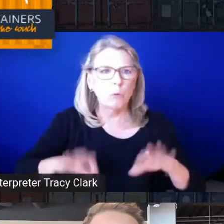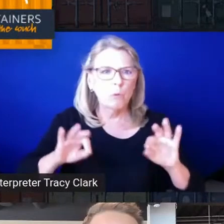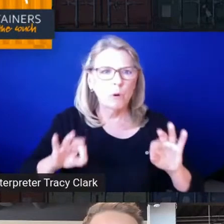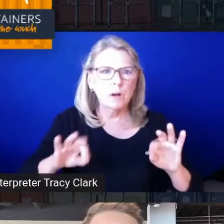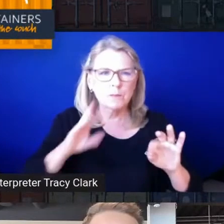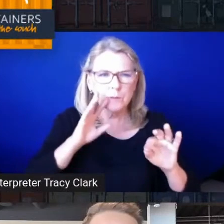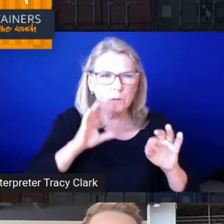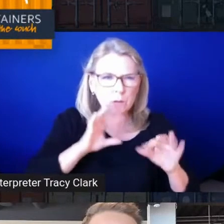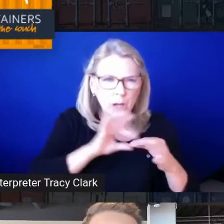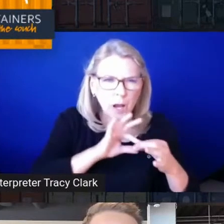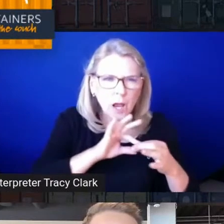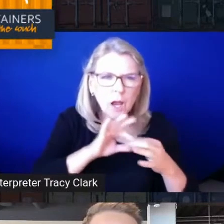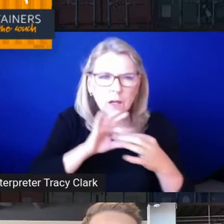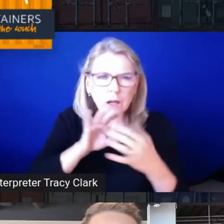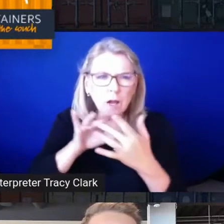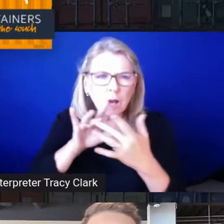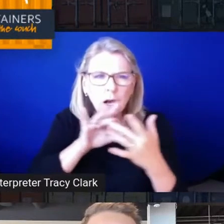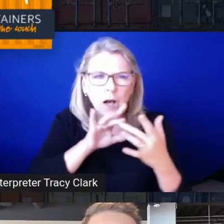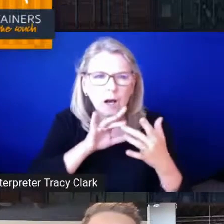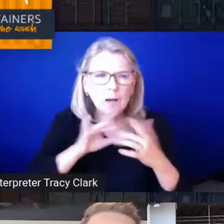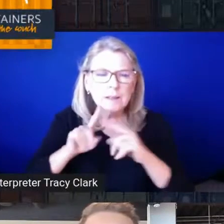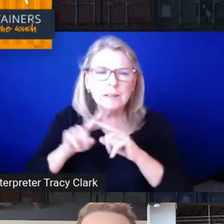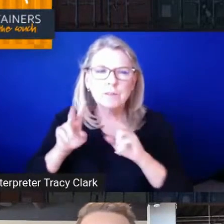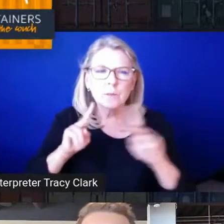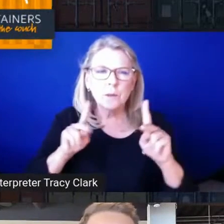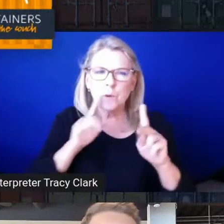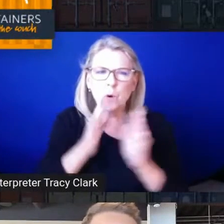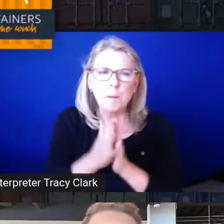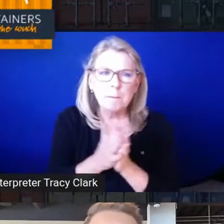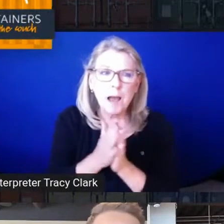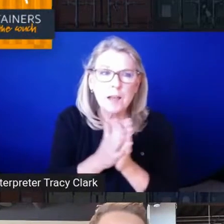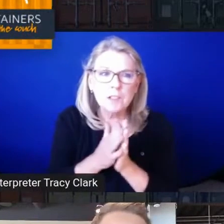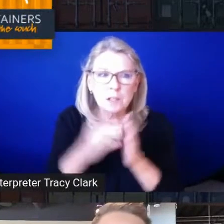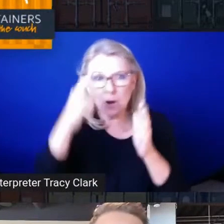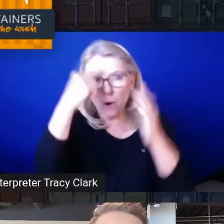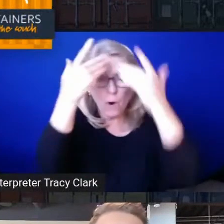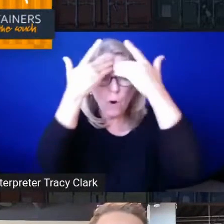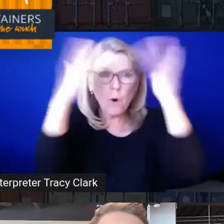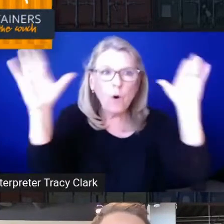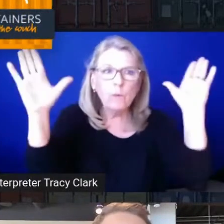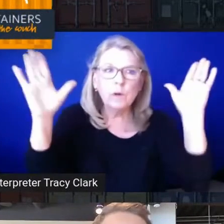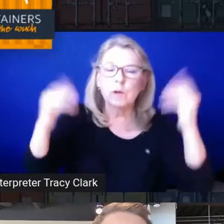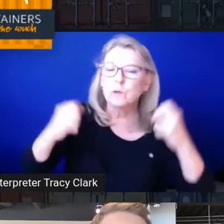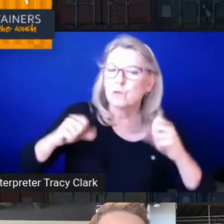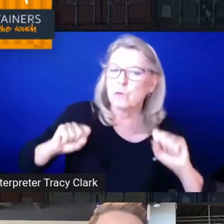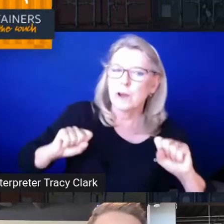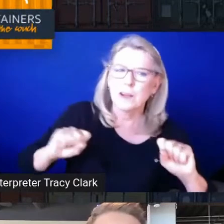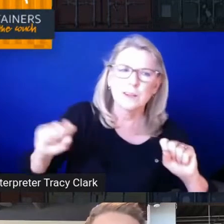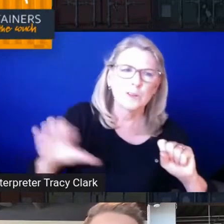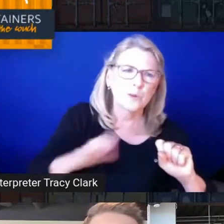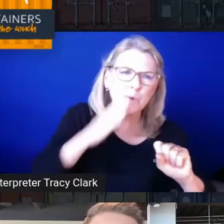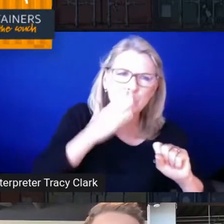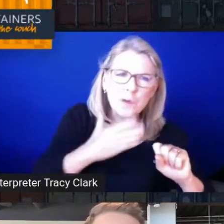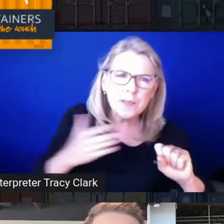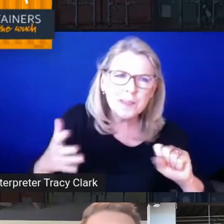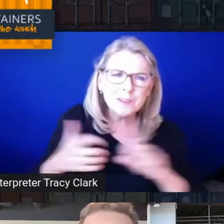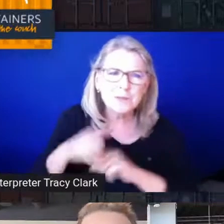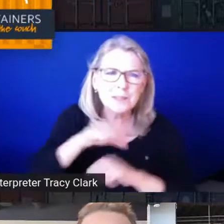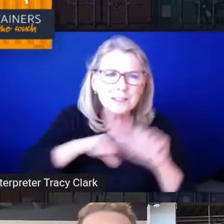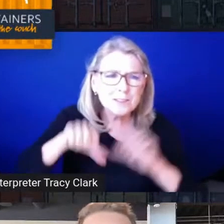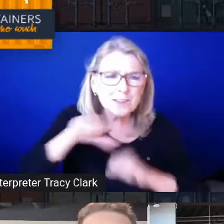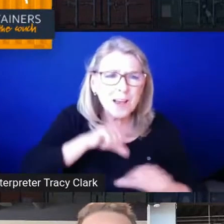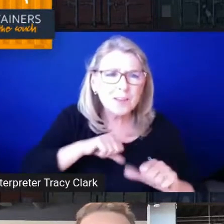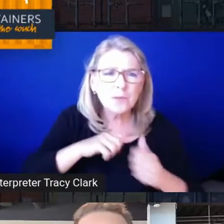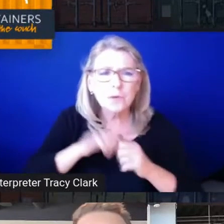who are open, who are trying to do great things for each other in the world and their companies. So like first and foremost, that's like